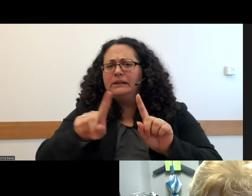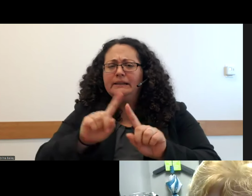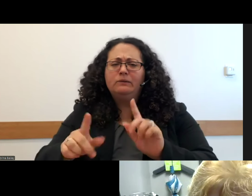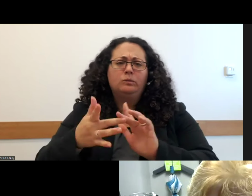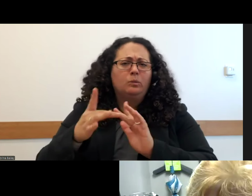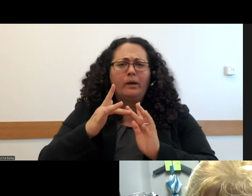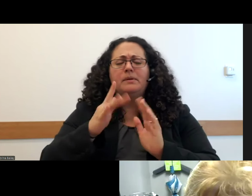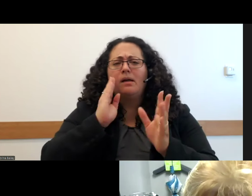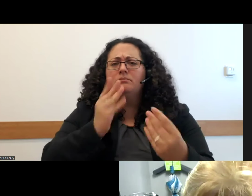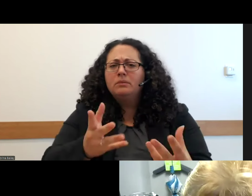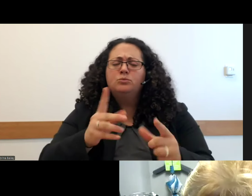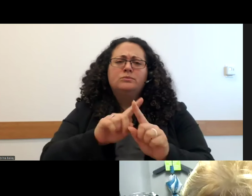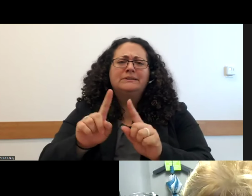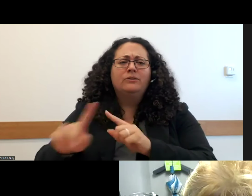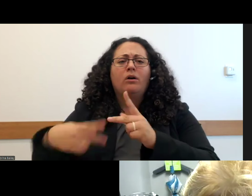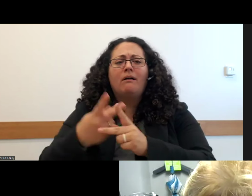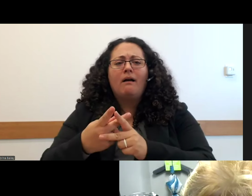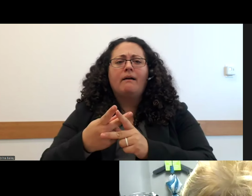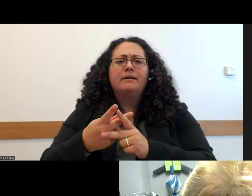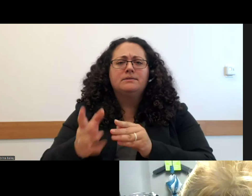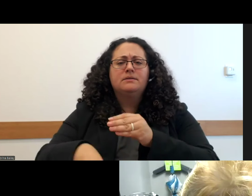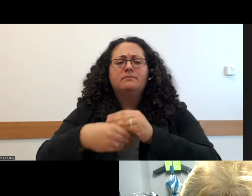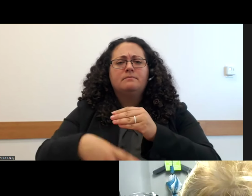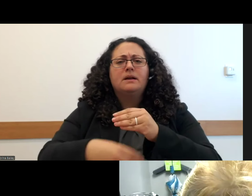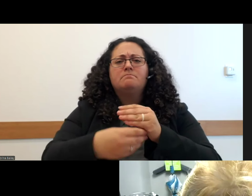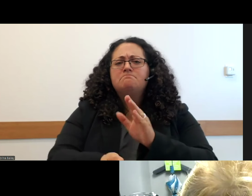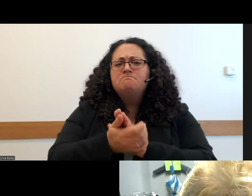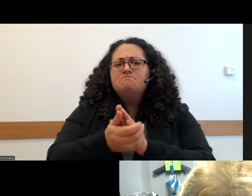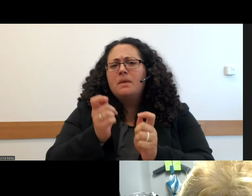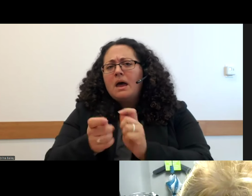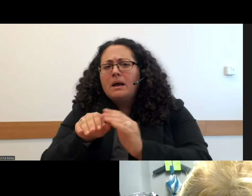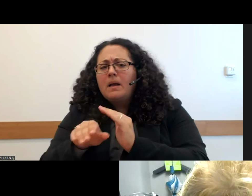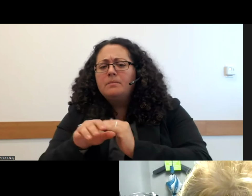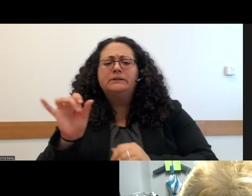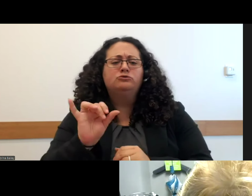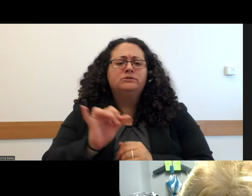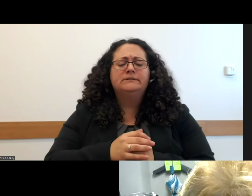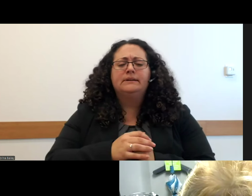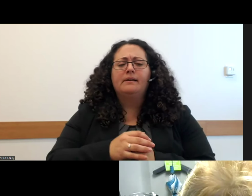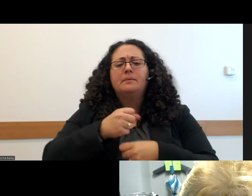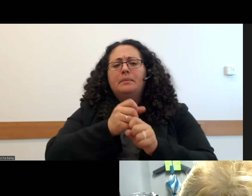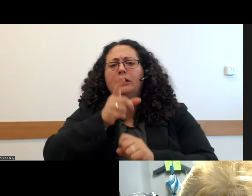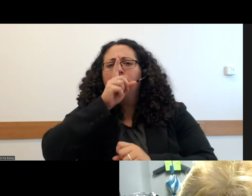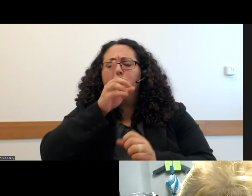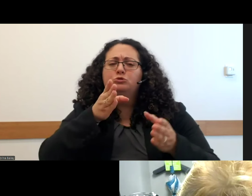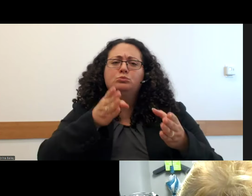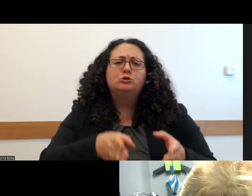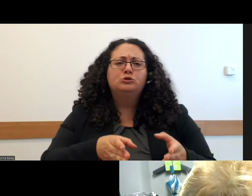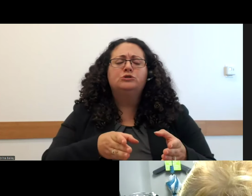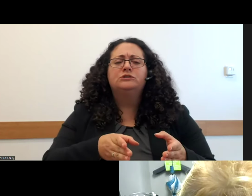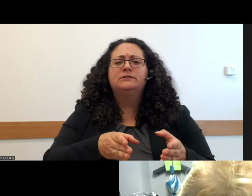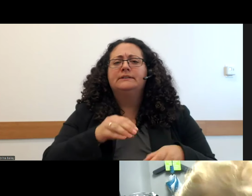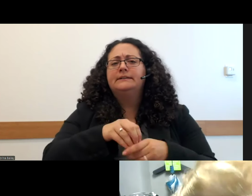for different accommodations. And things like making sure the person in